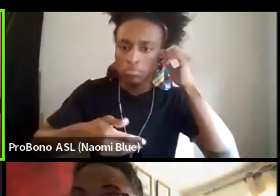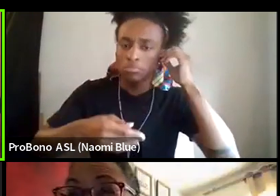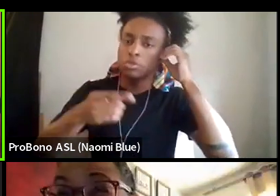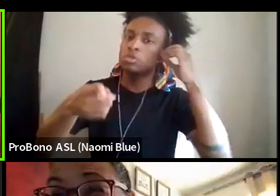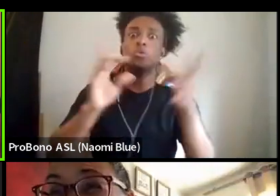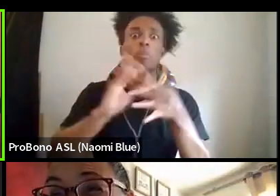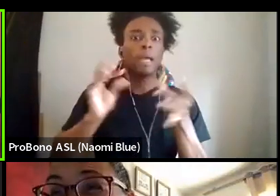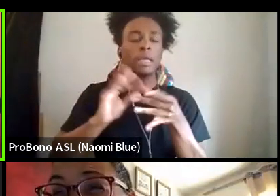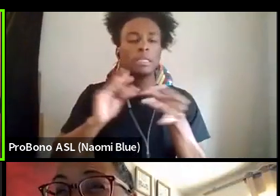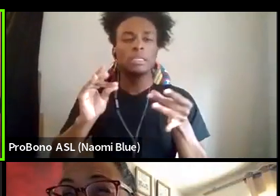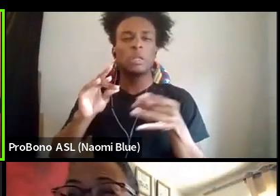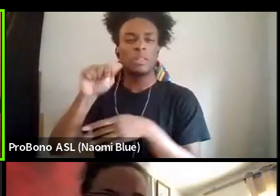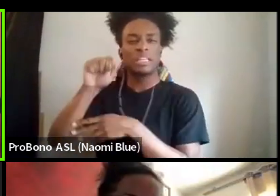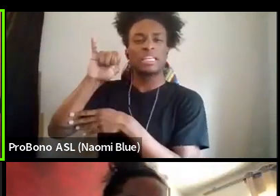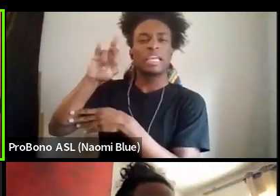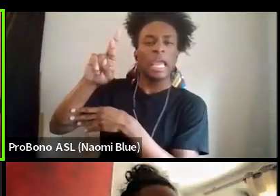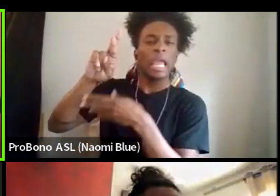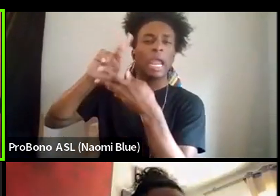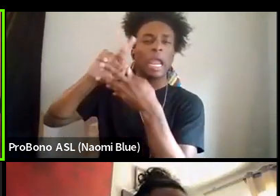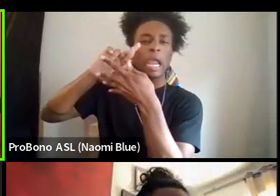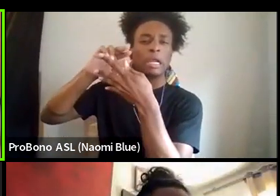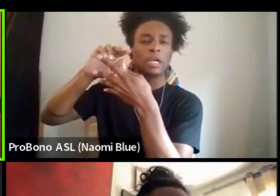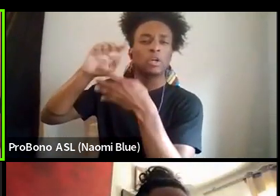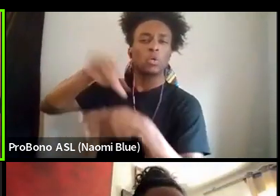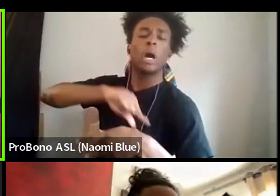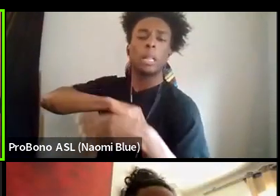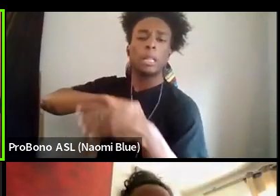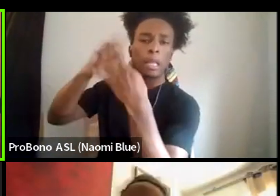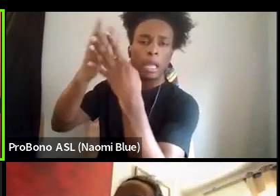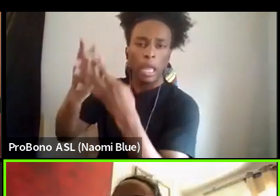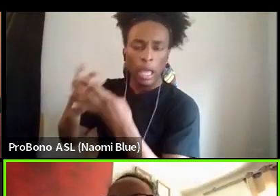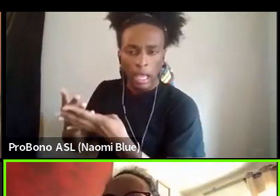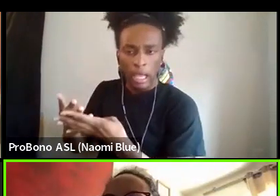the, what is it, where the lawn? Where...